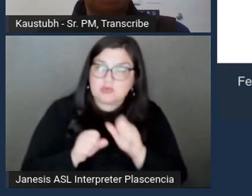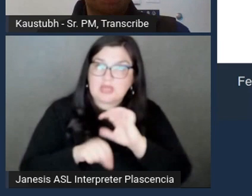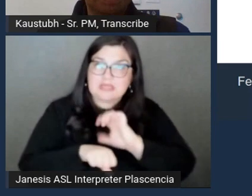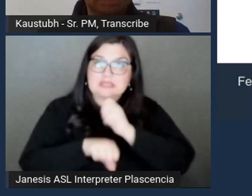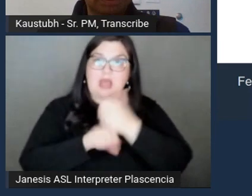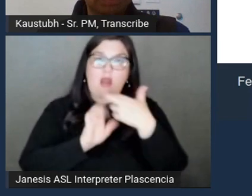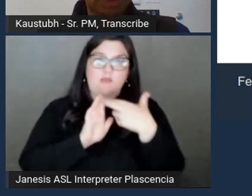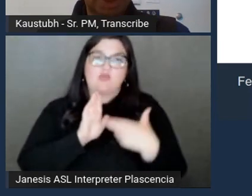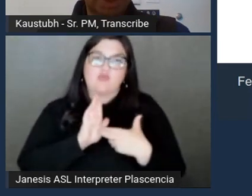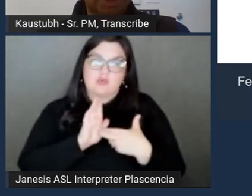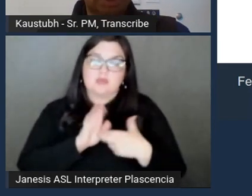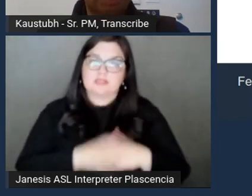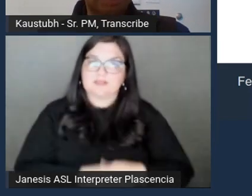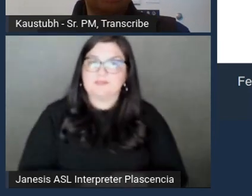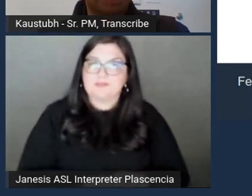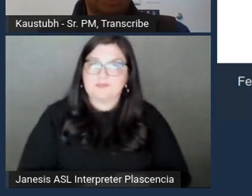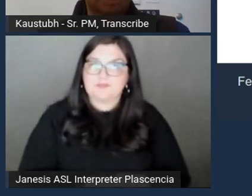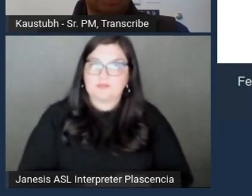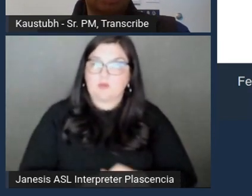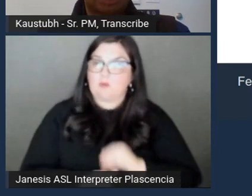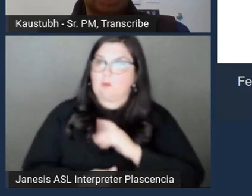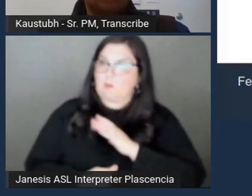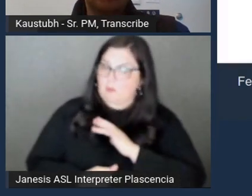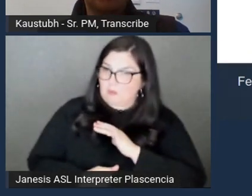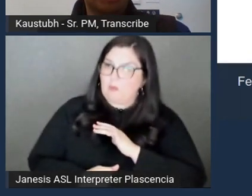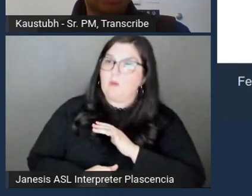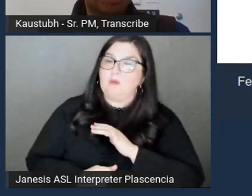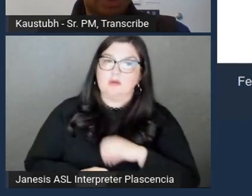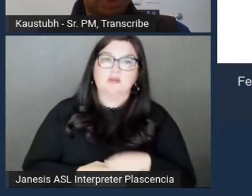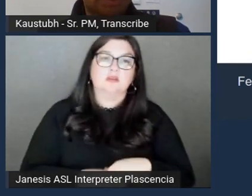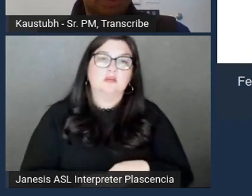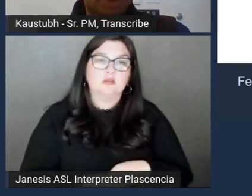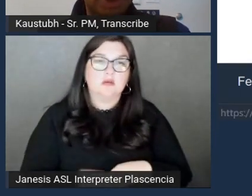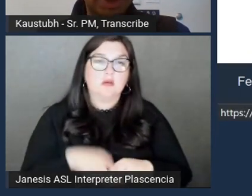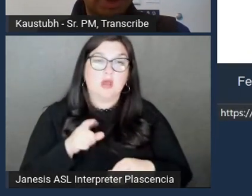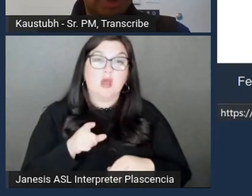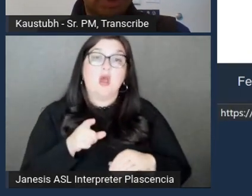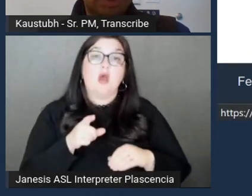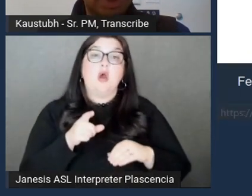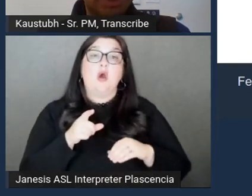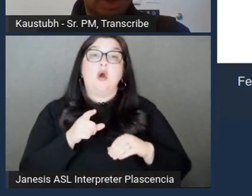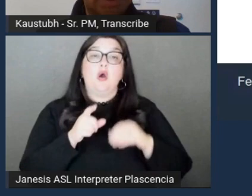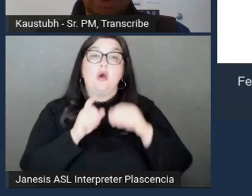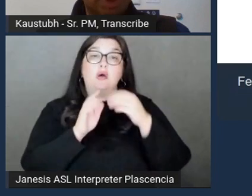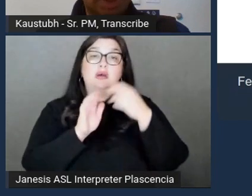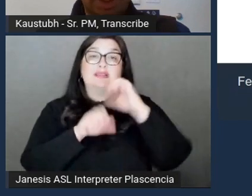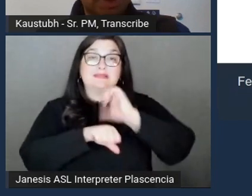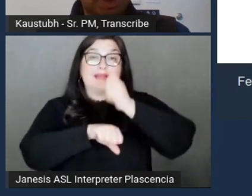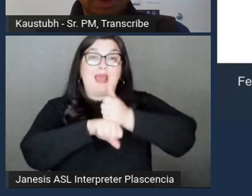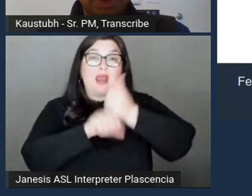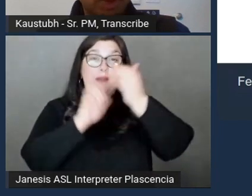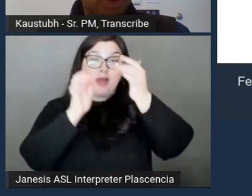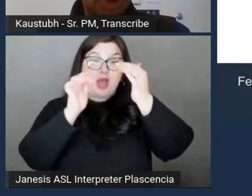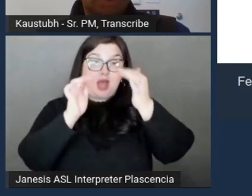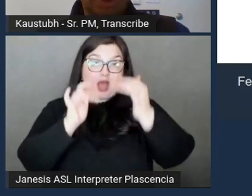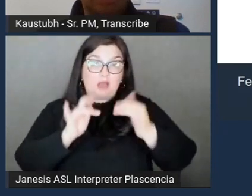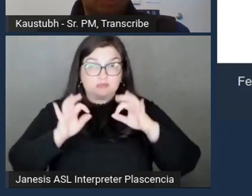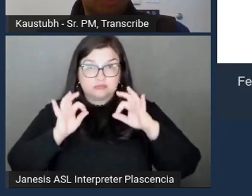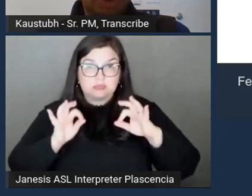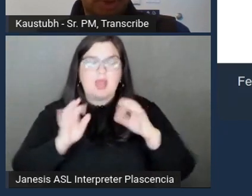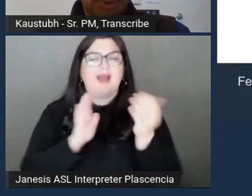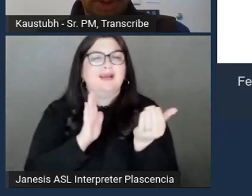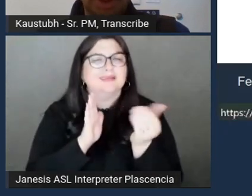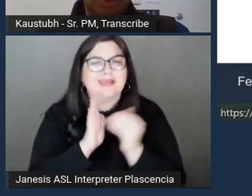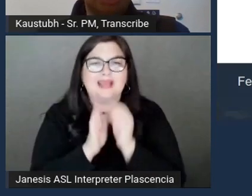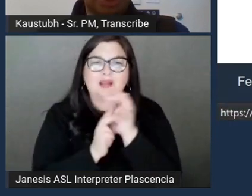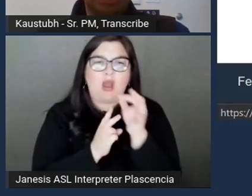here. And yeah, and then once you've set these up, really the next step, and again, like I said, this is totally optional if you don't